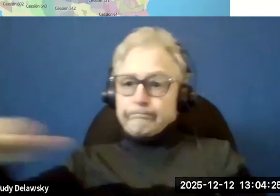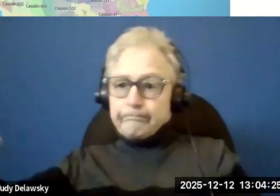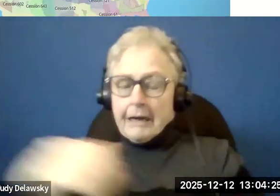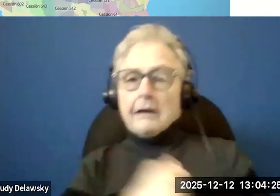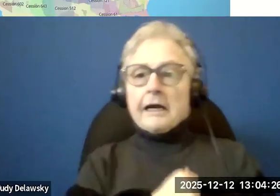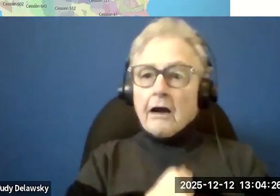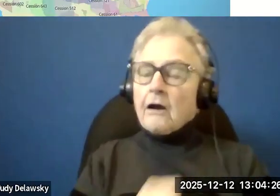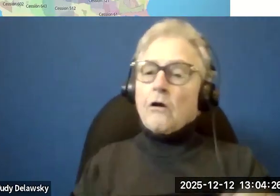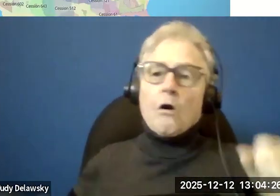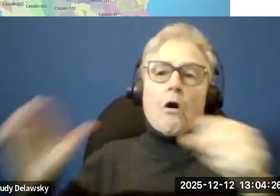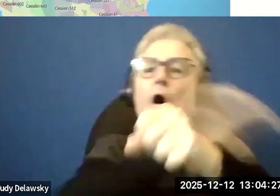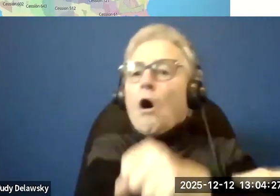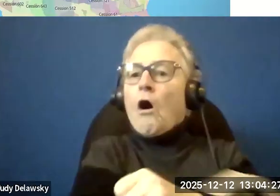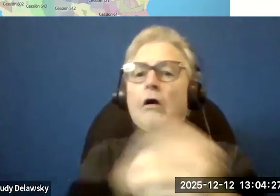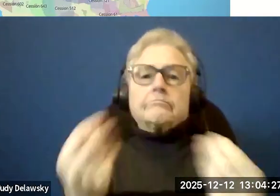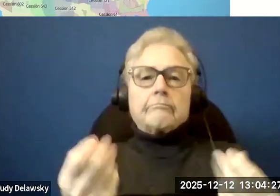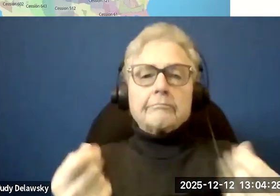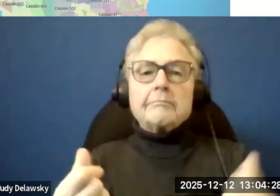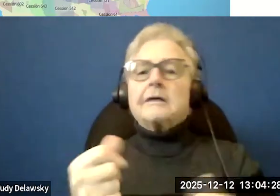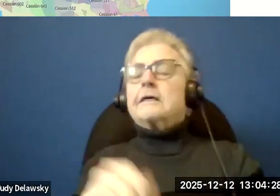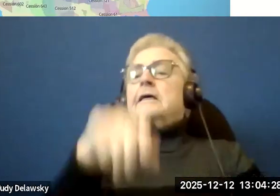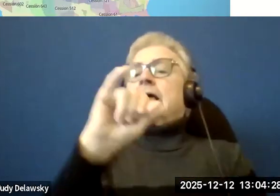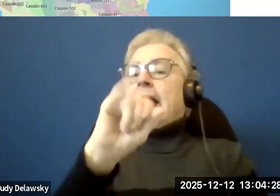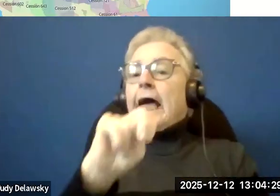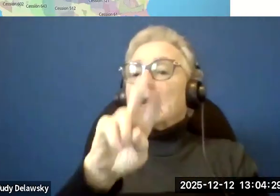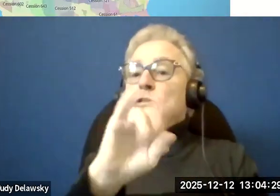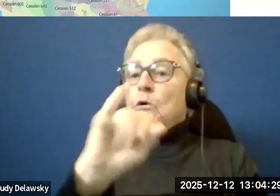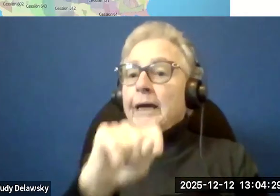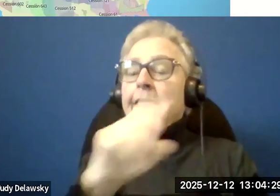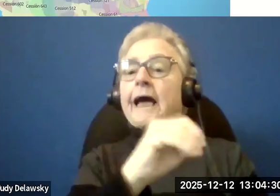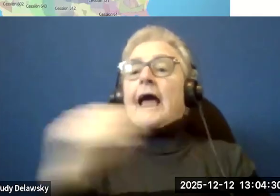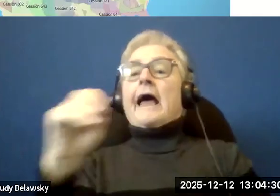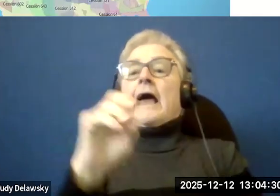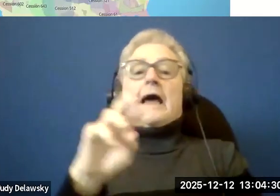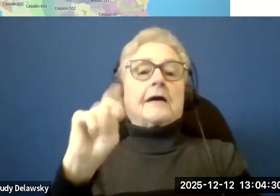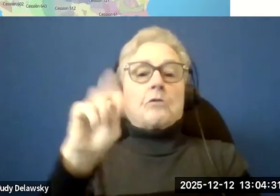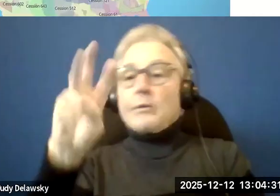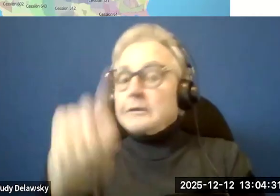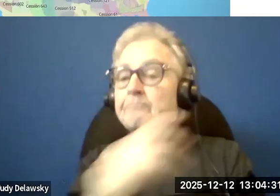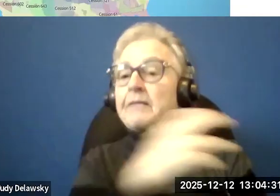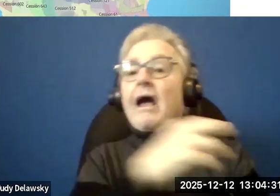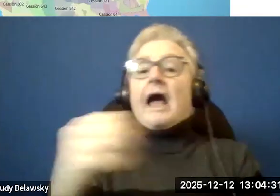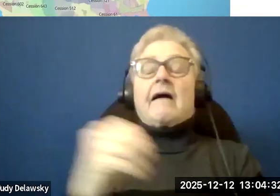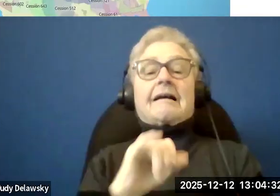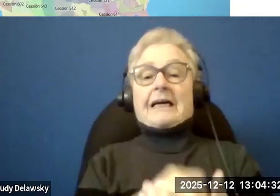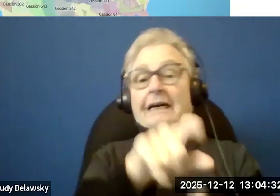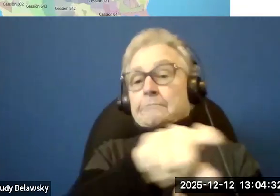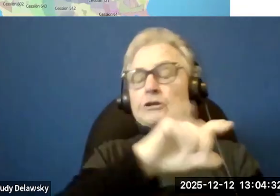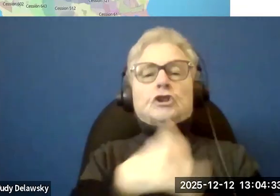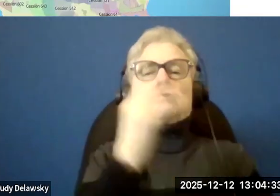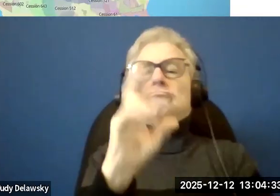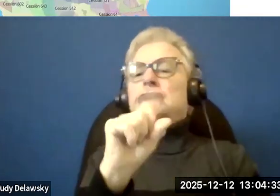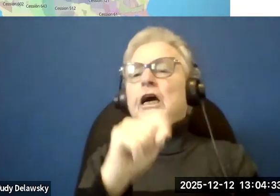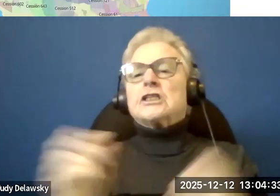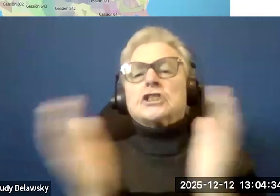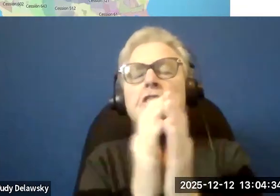unceded territory of all the Inuit, Métis, and First Nations people that call this land home. This acknowledgement is just a small but